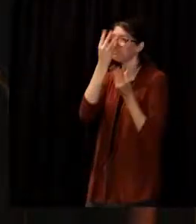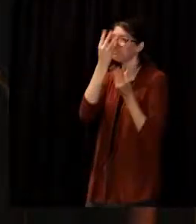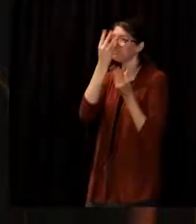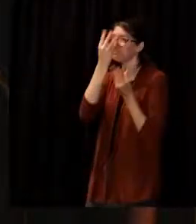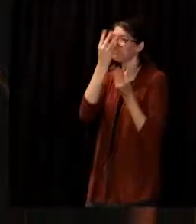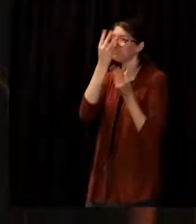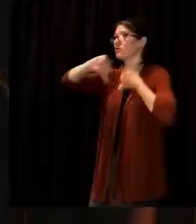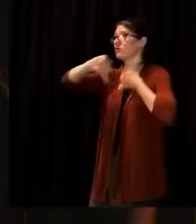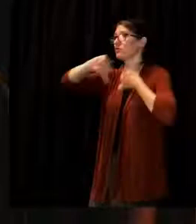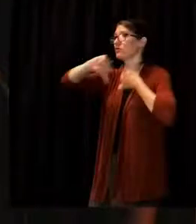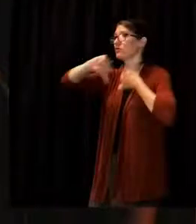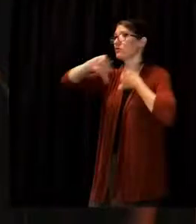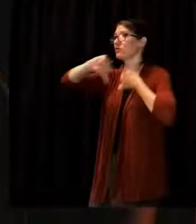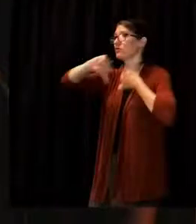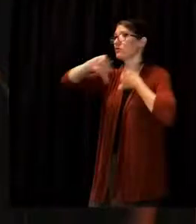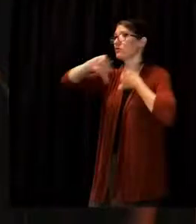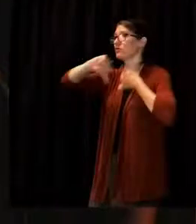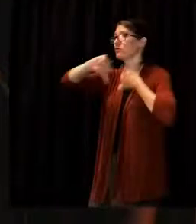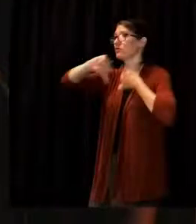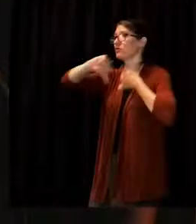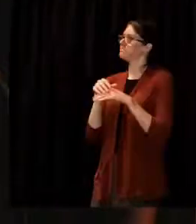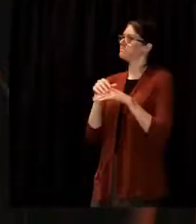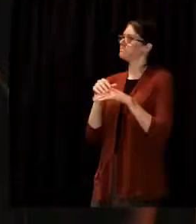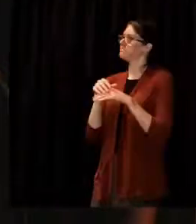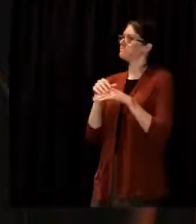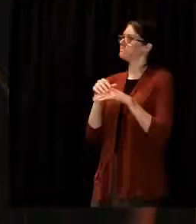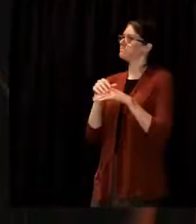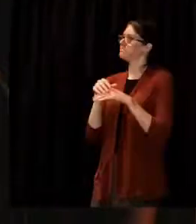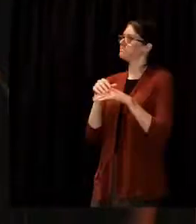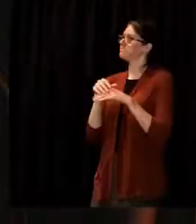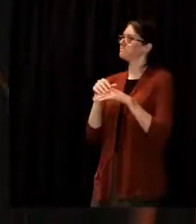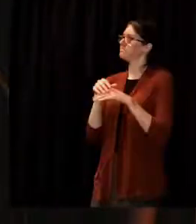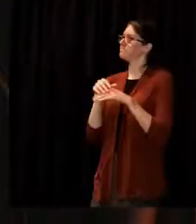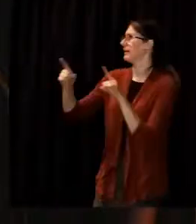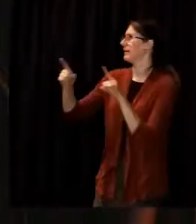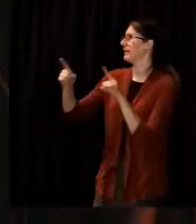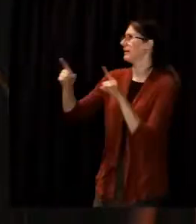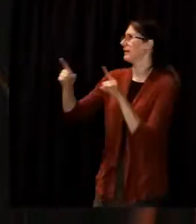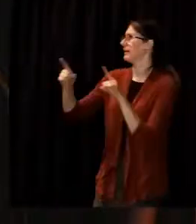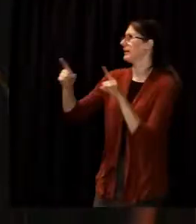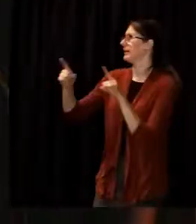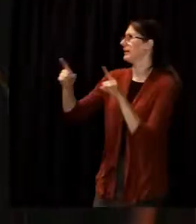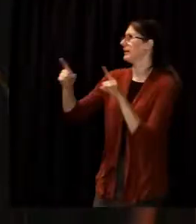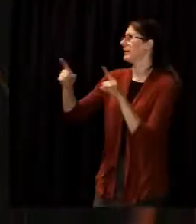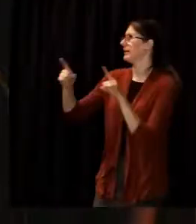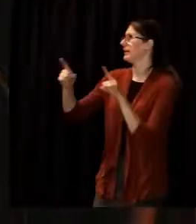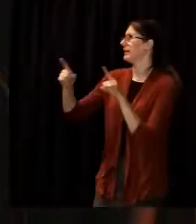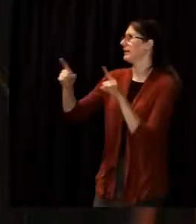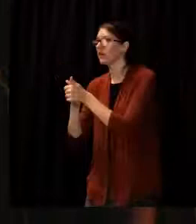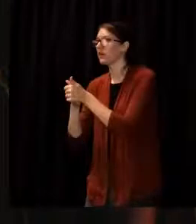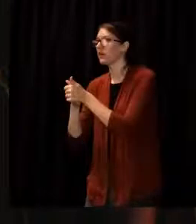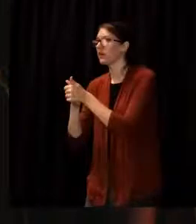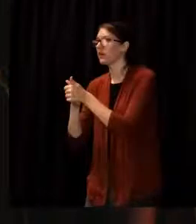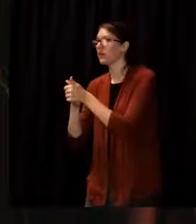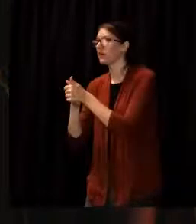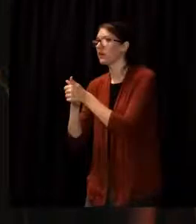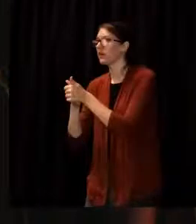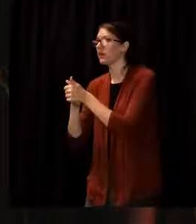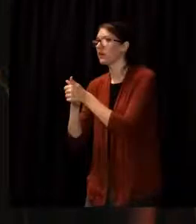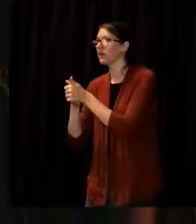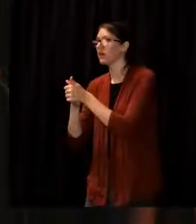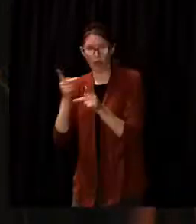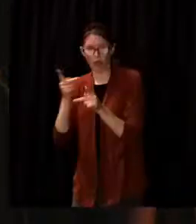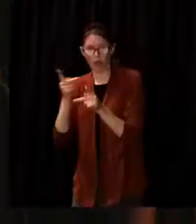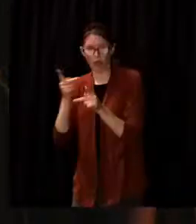another, measuring what's going on, accountability and tracking. And some of you hear that and you go, uh-oh, am I hearing Big Brother? Quite the